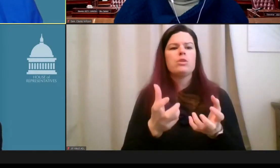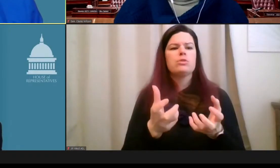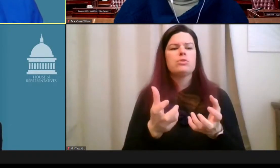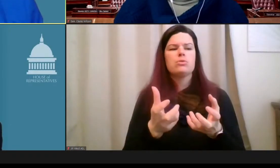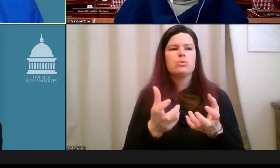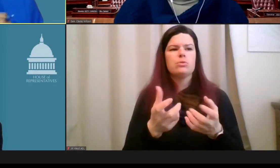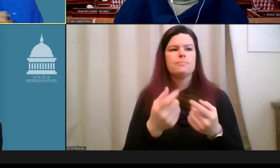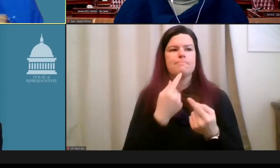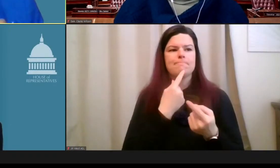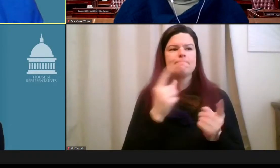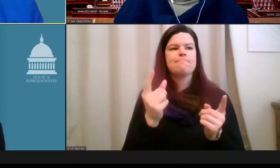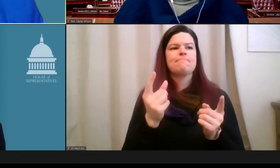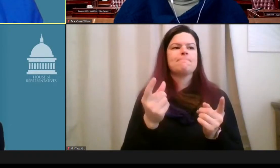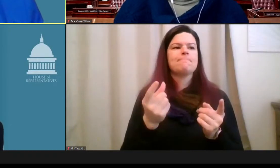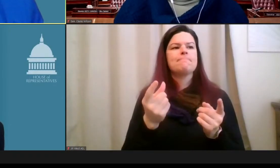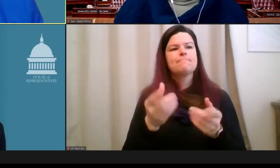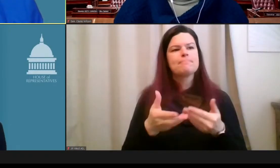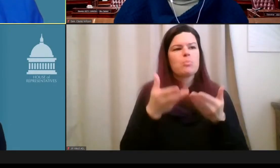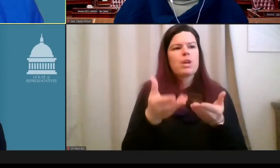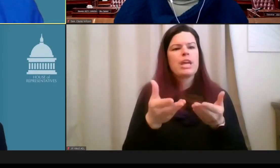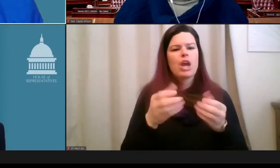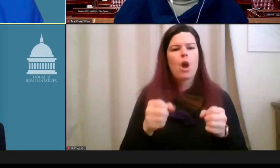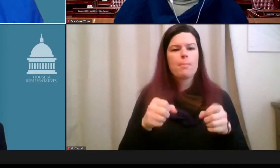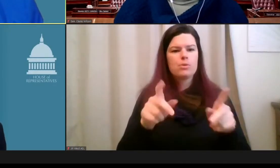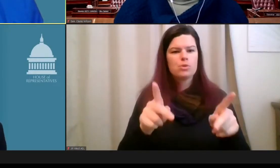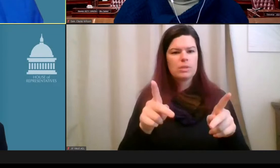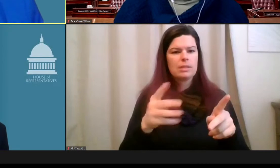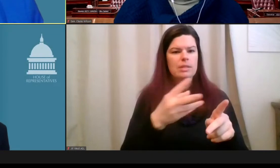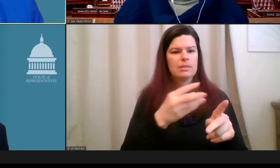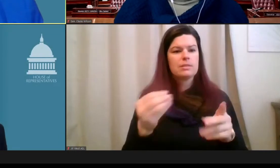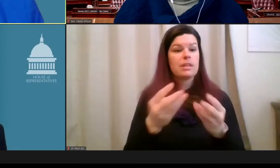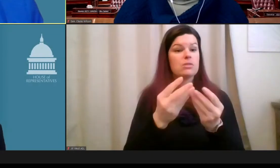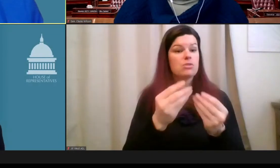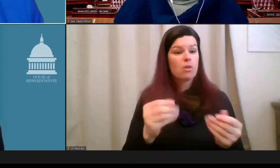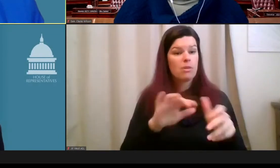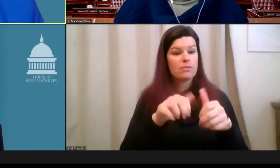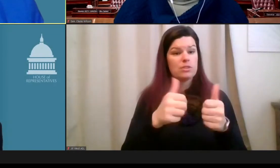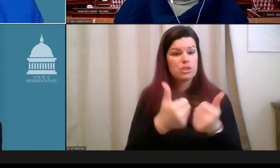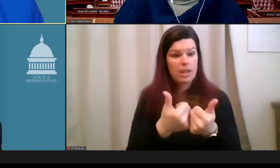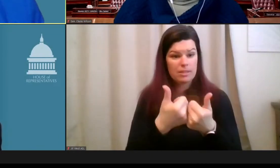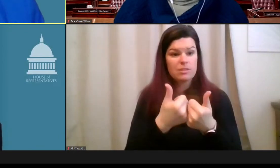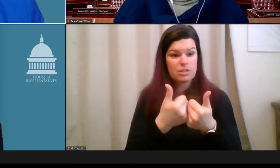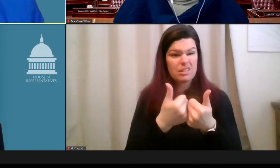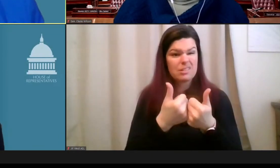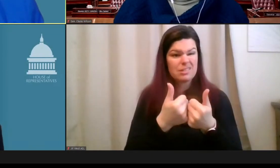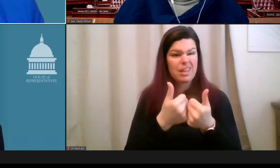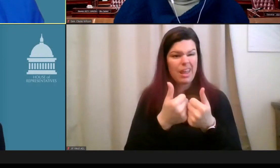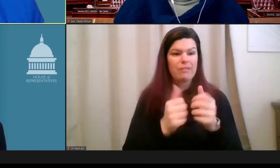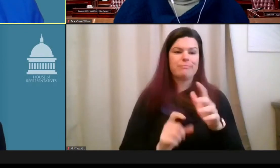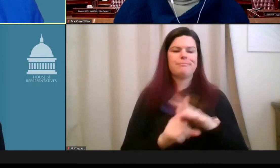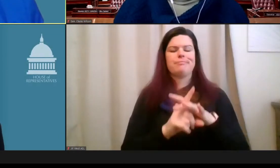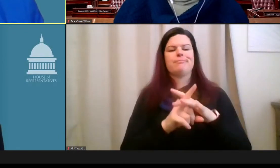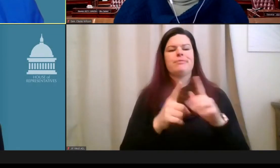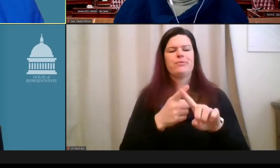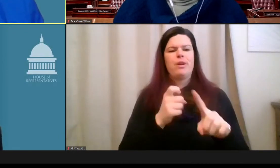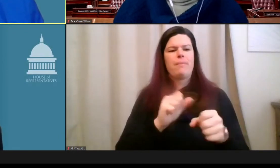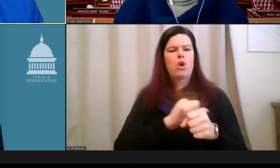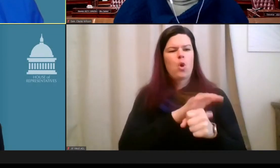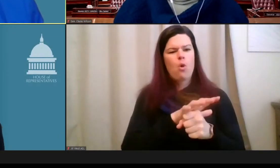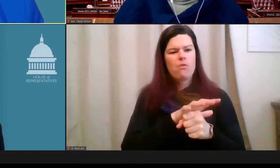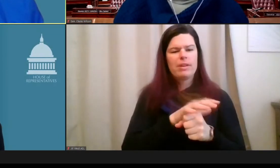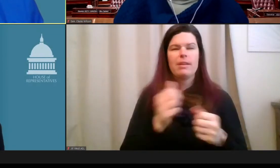opportunities and solve the challenges that have been presented by the pandemic. It's COVID,